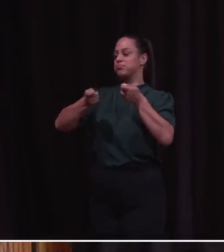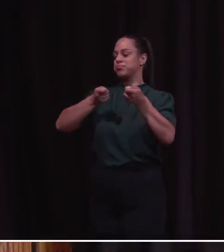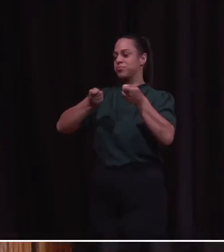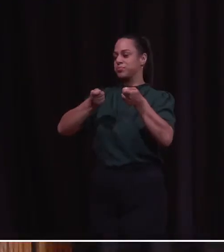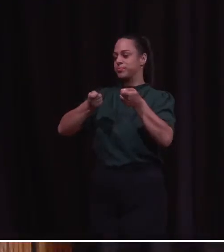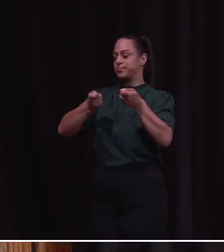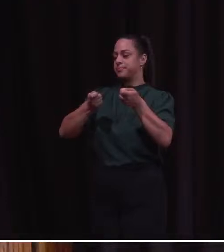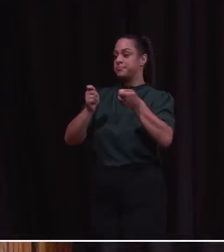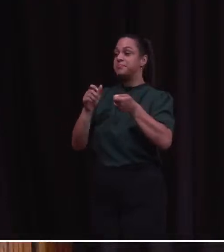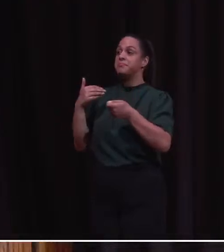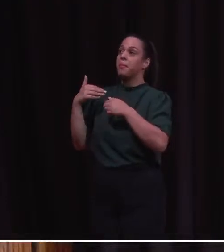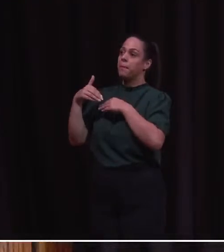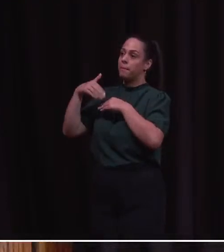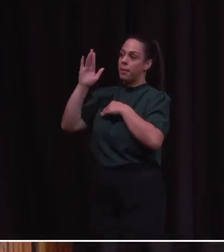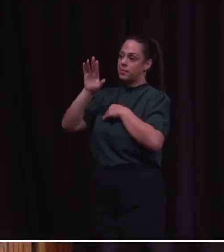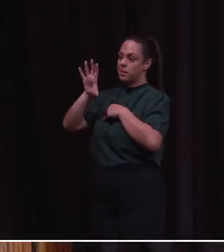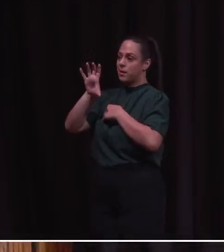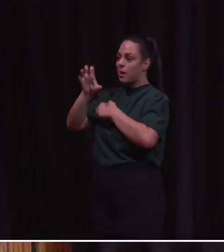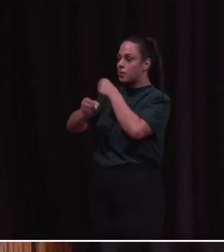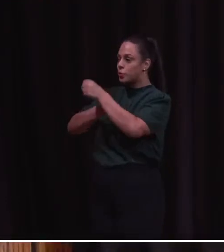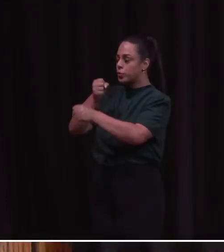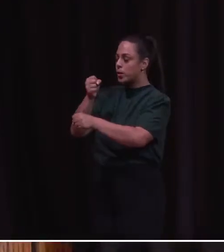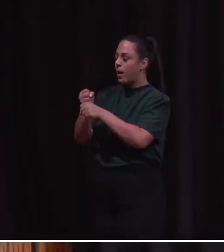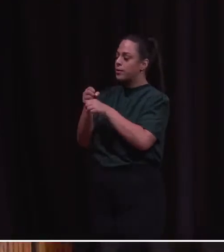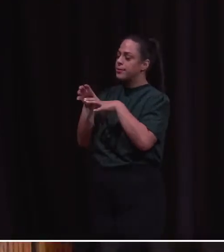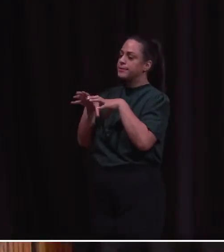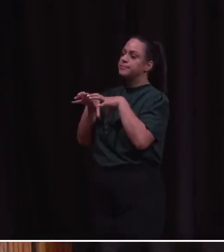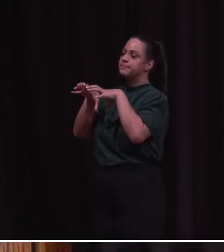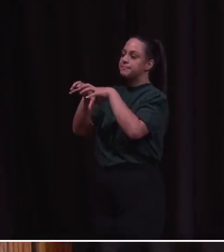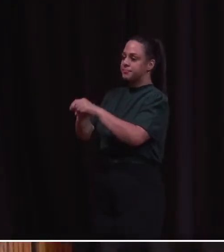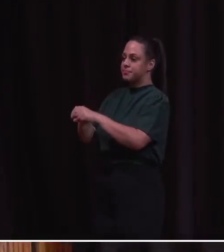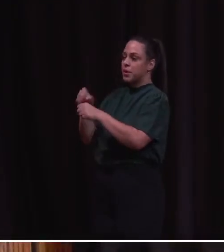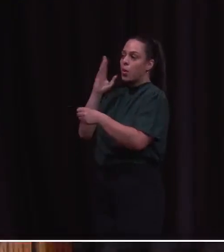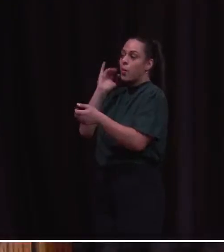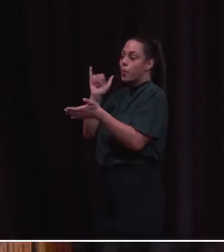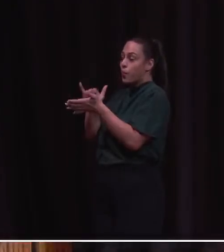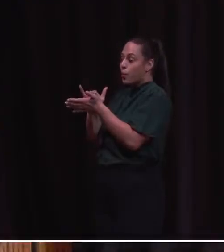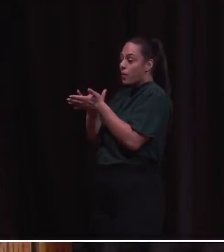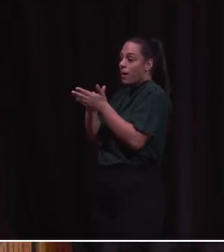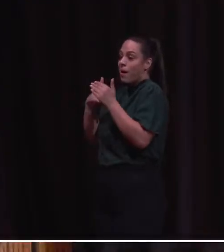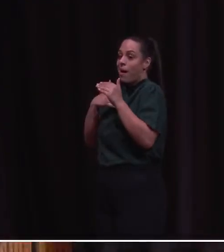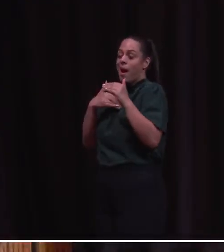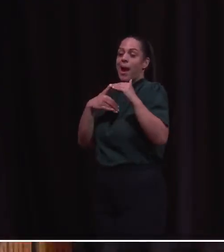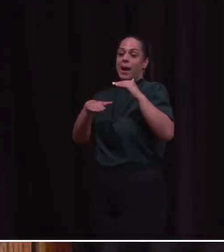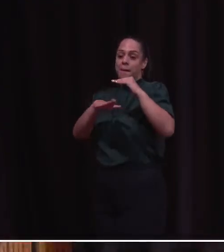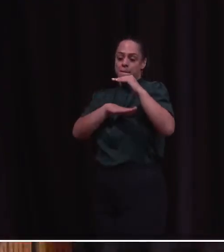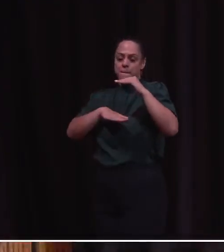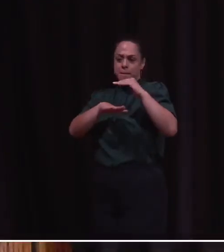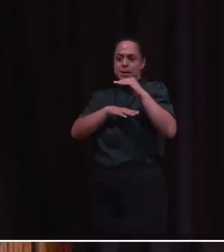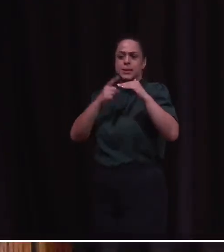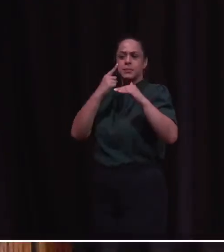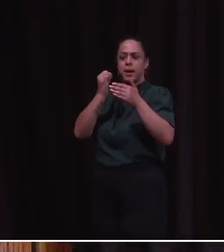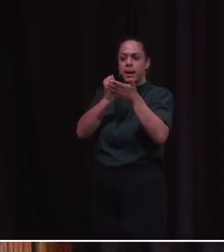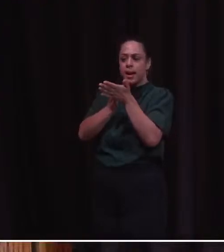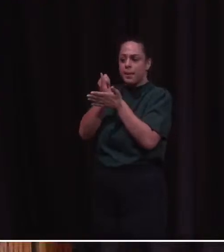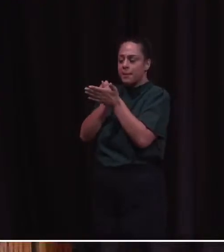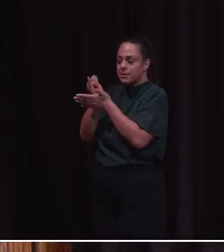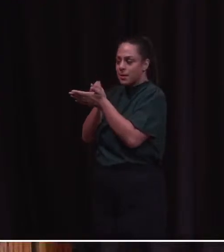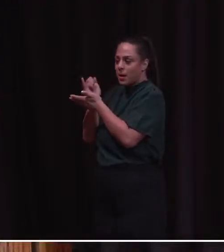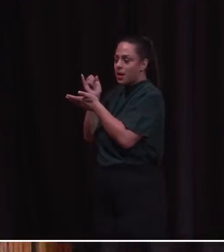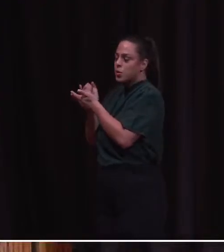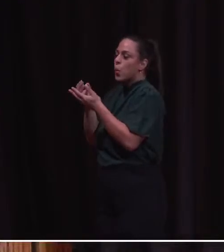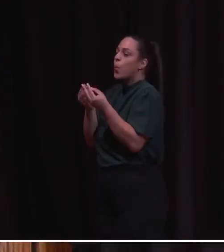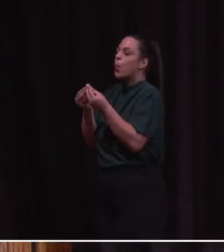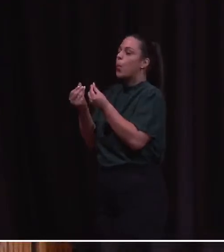for research and the production of academic knowledge is one in which concepts, theories, and concerns